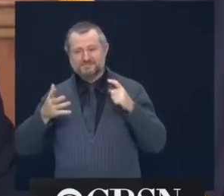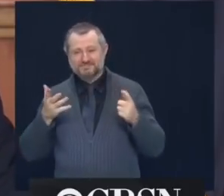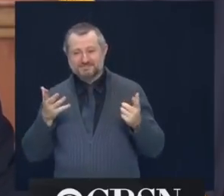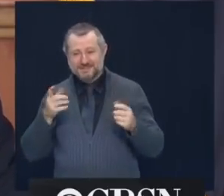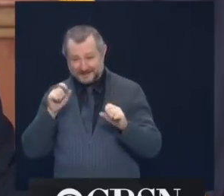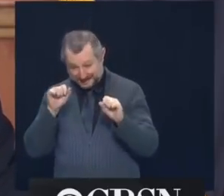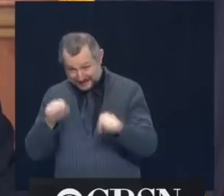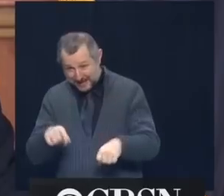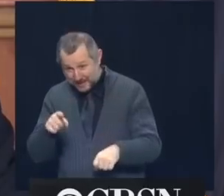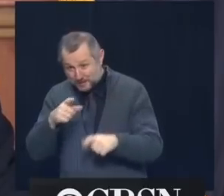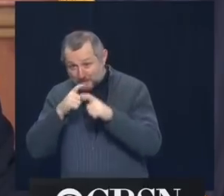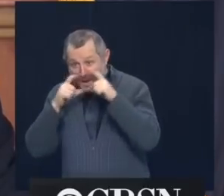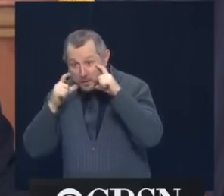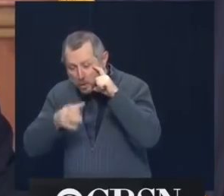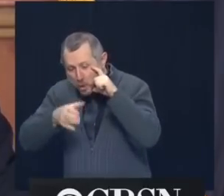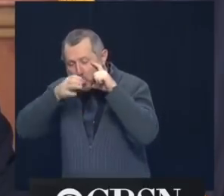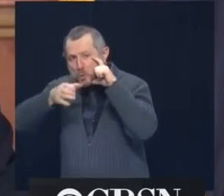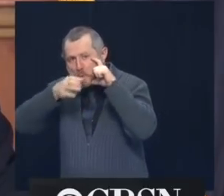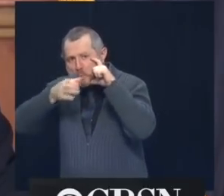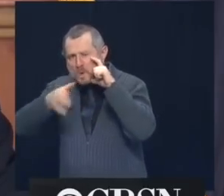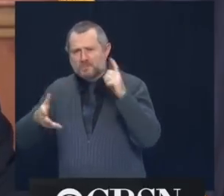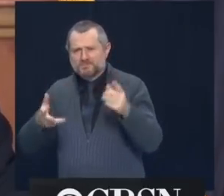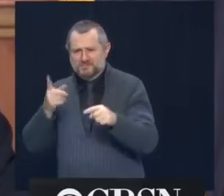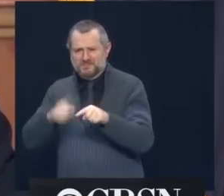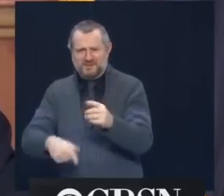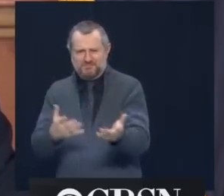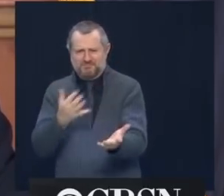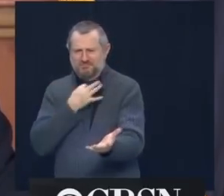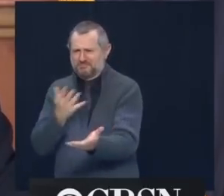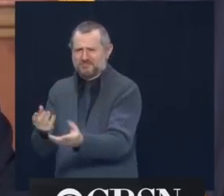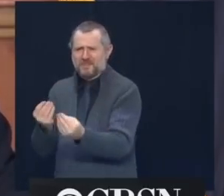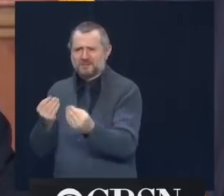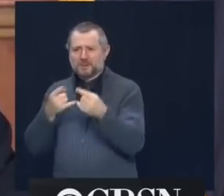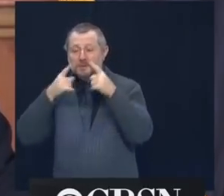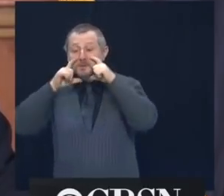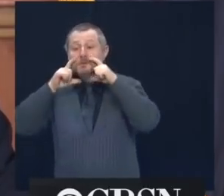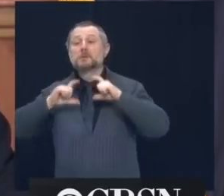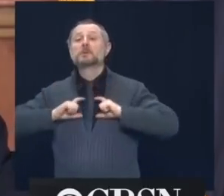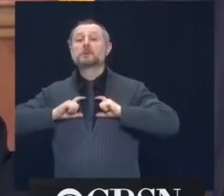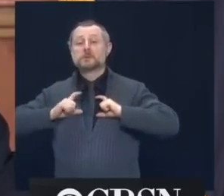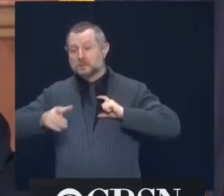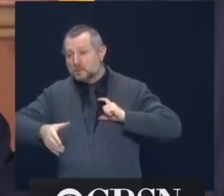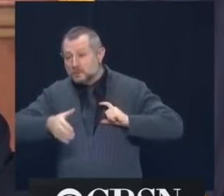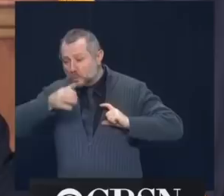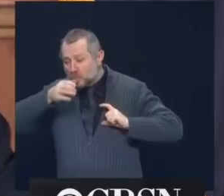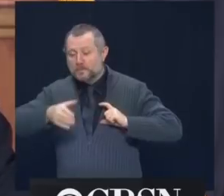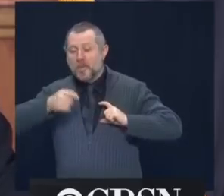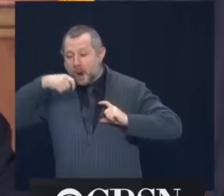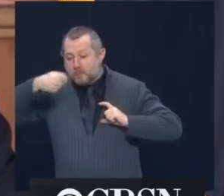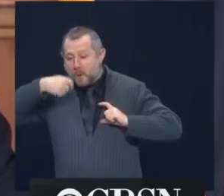yet. So you take down the mask to eat and drink, and that's why you're in a restaurant to